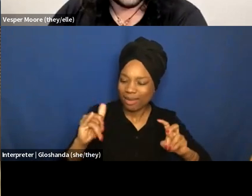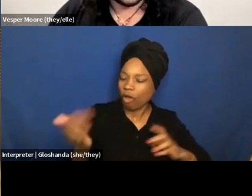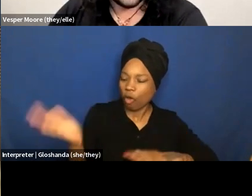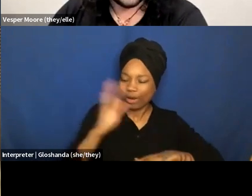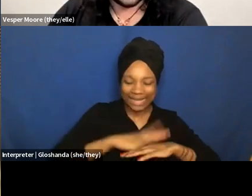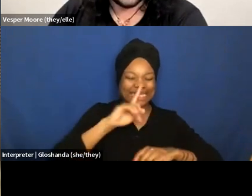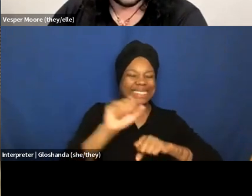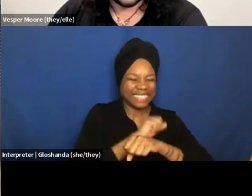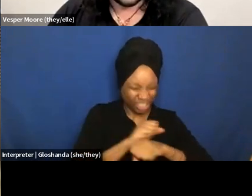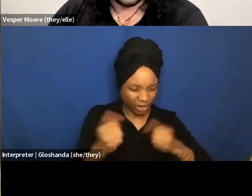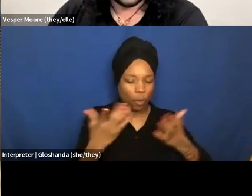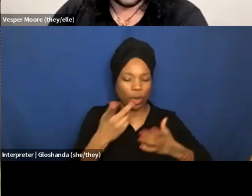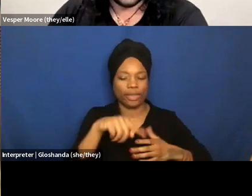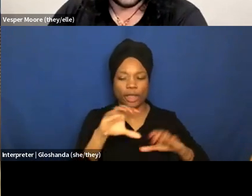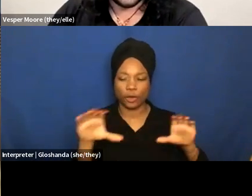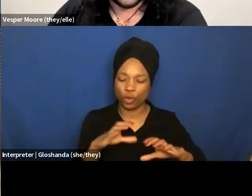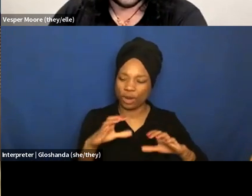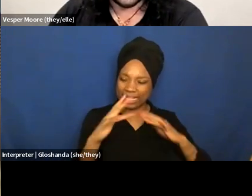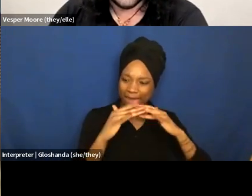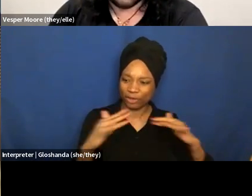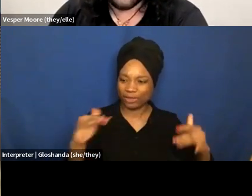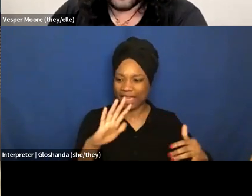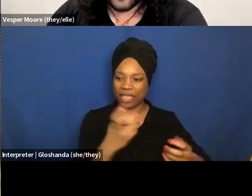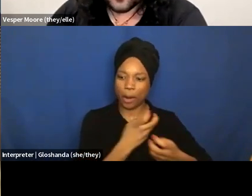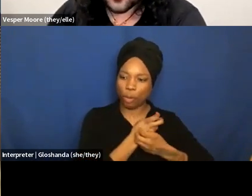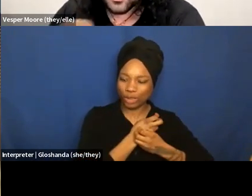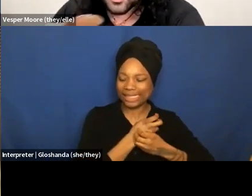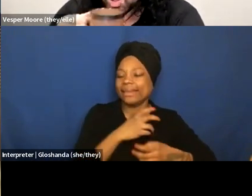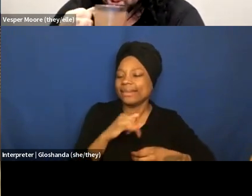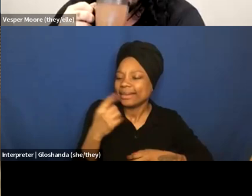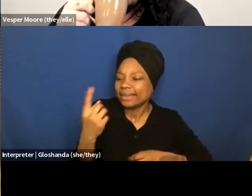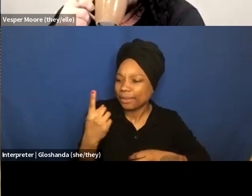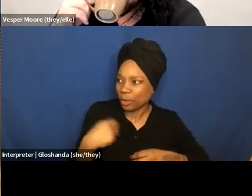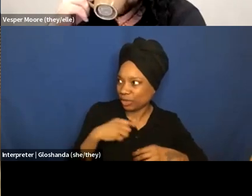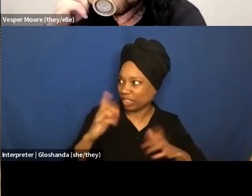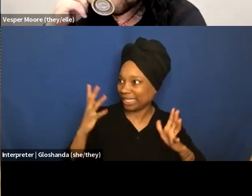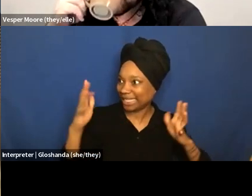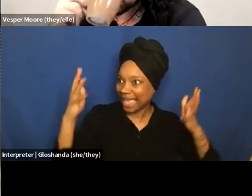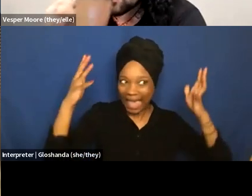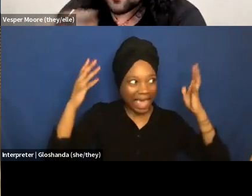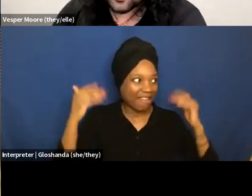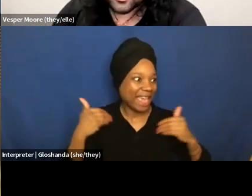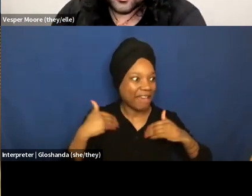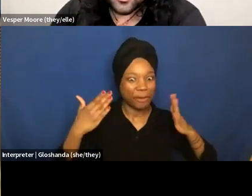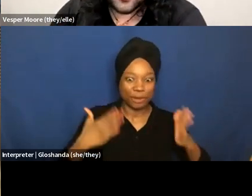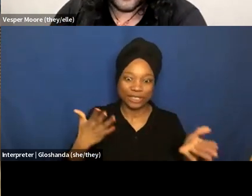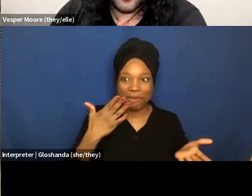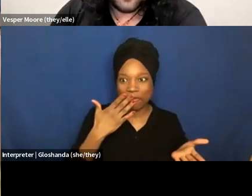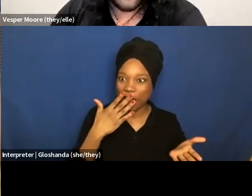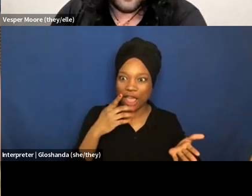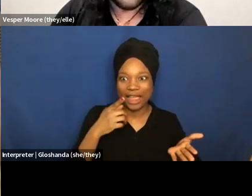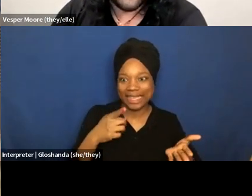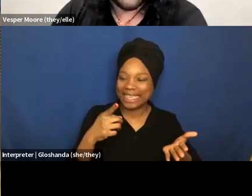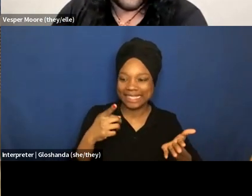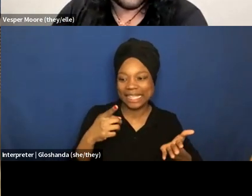diversifying the poison. And it's lauded as something we should celebrate. We're like, oh, yay, we have a person of color who's like the president of the Klan of Mental Health. I